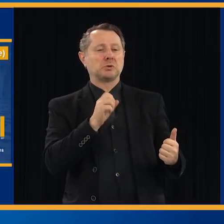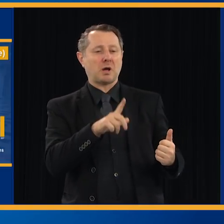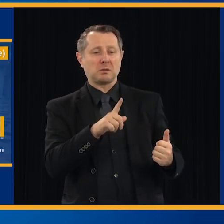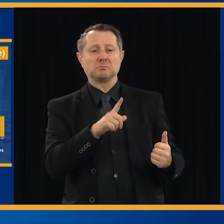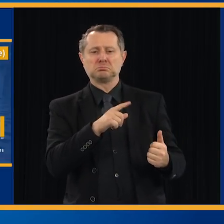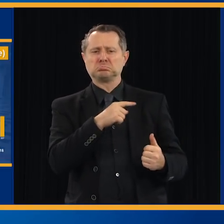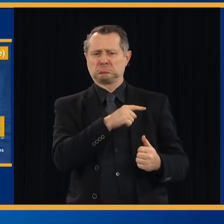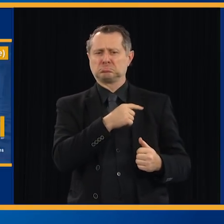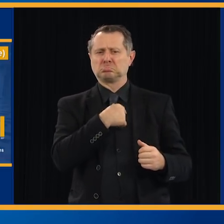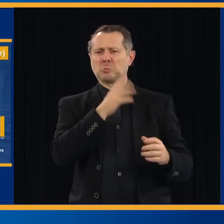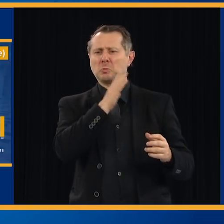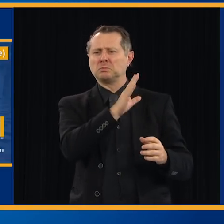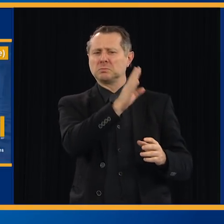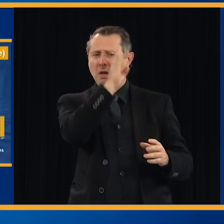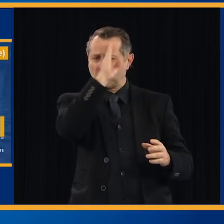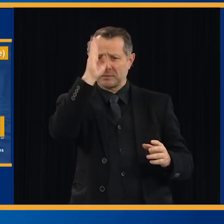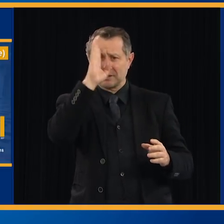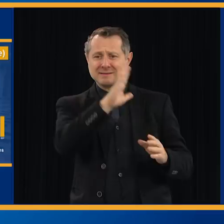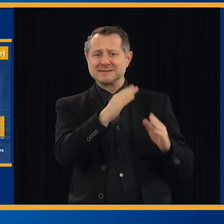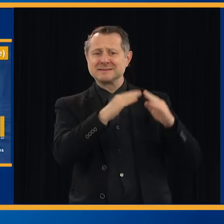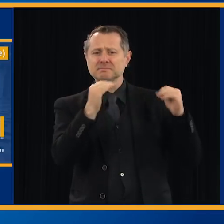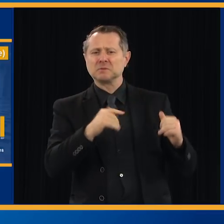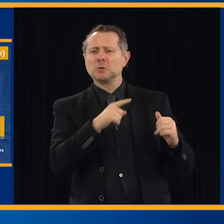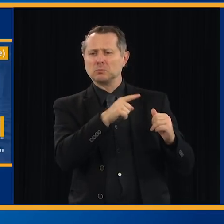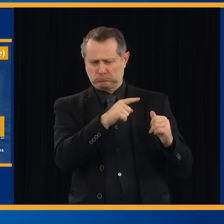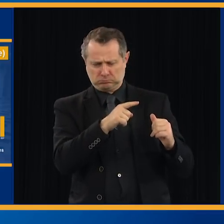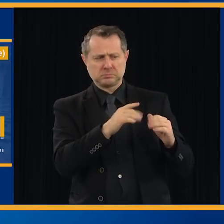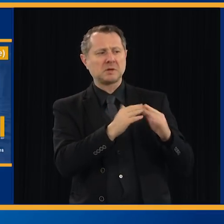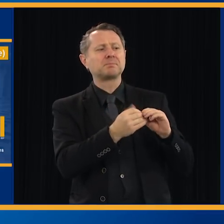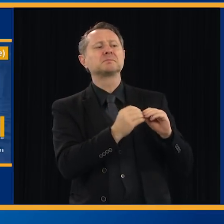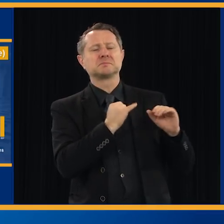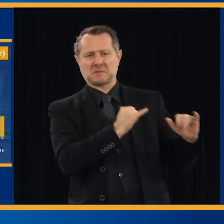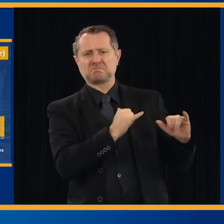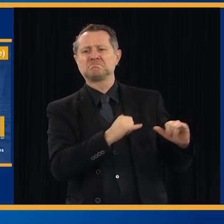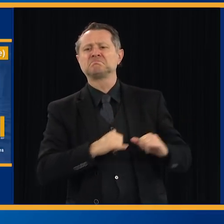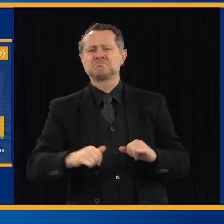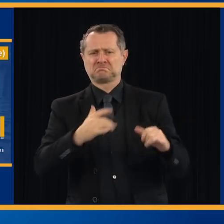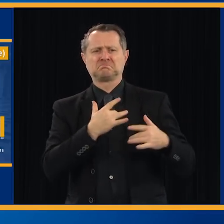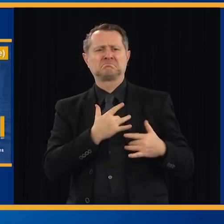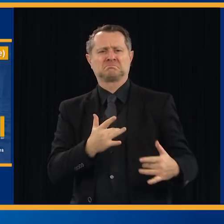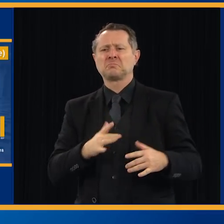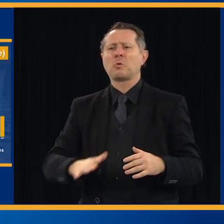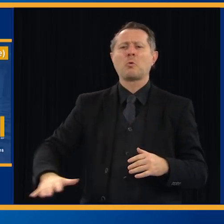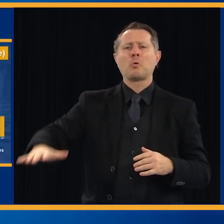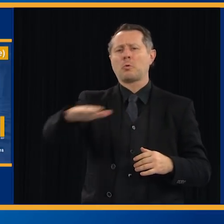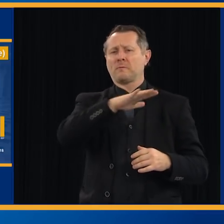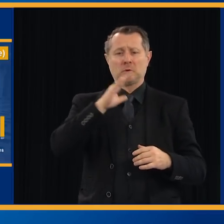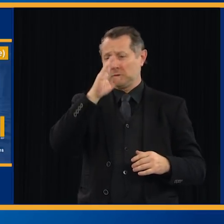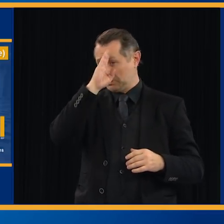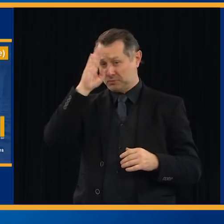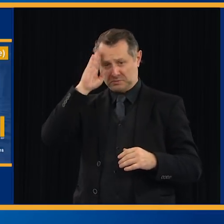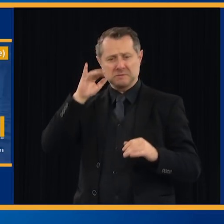his hospital system. That's what emergency rooms across the state are saying, that they see